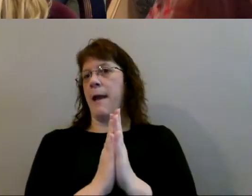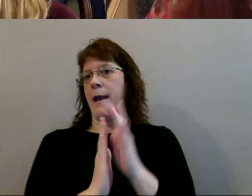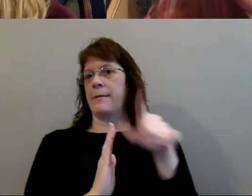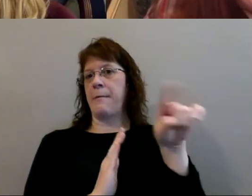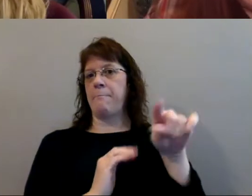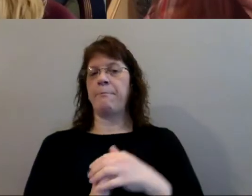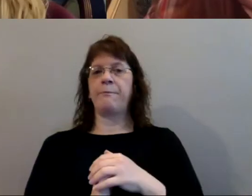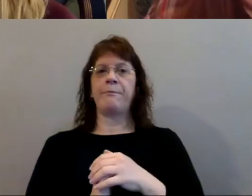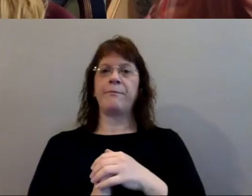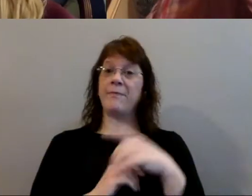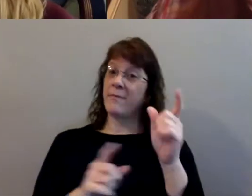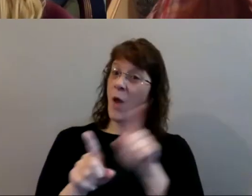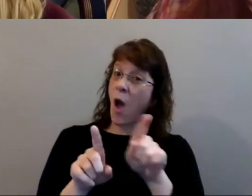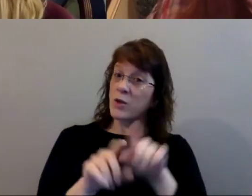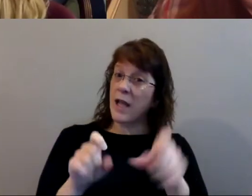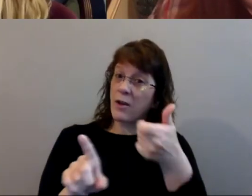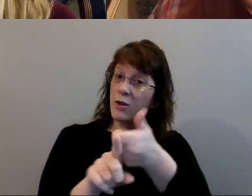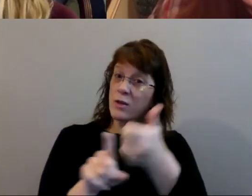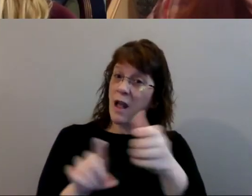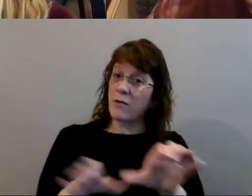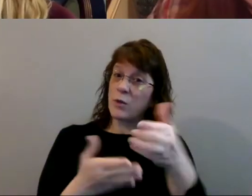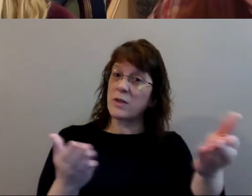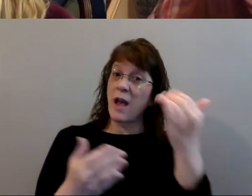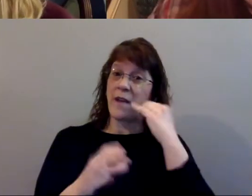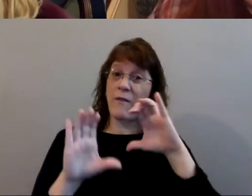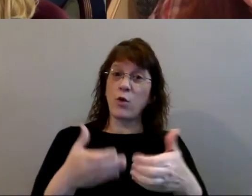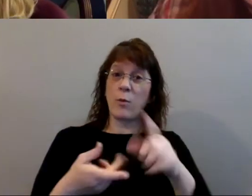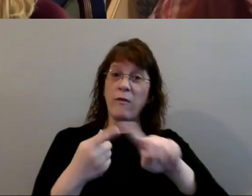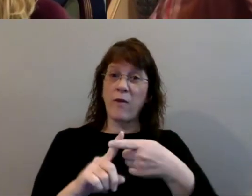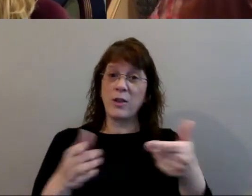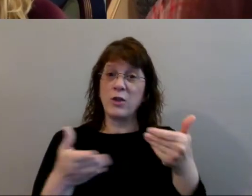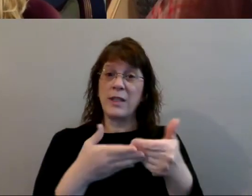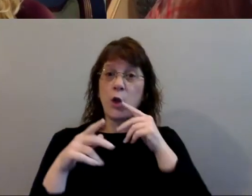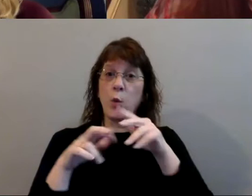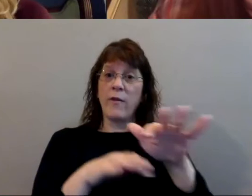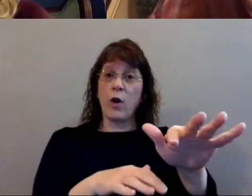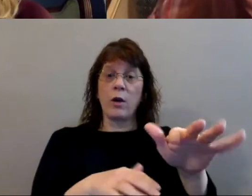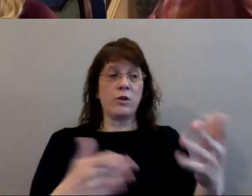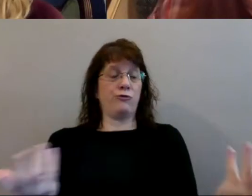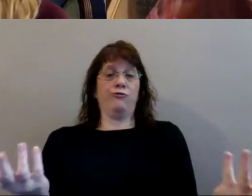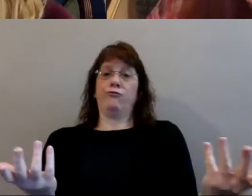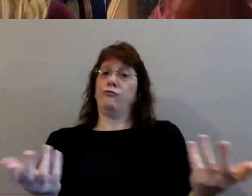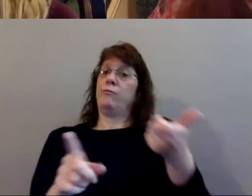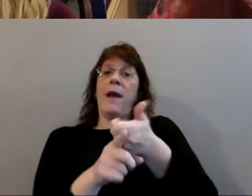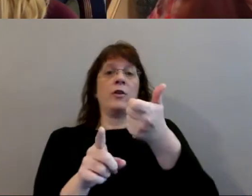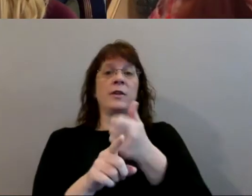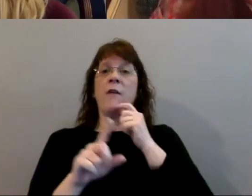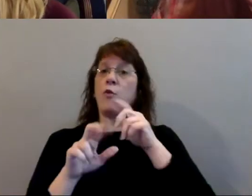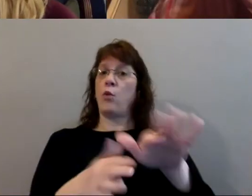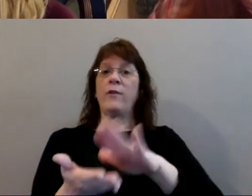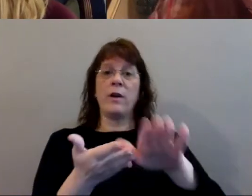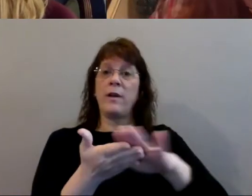stuff yourself. Like if you Yes. have a group of friends and you're near a river, just do a river cleanup by yourself. There's nothing stopping you from doing